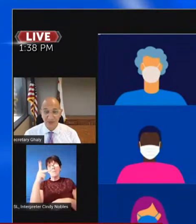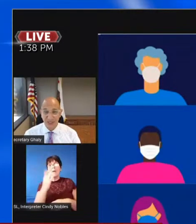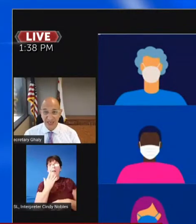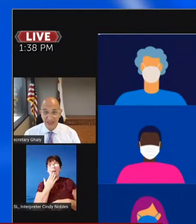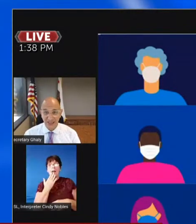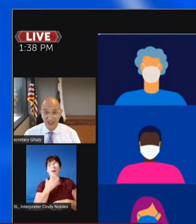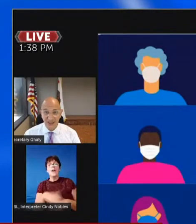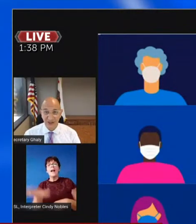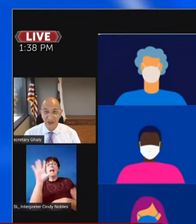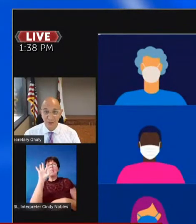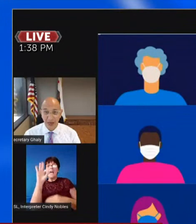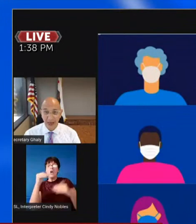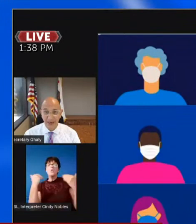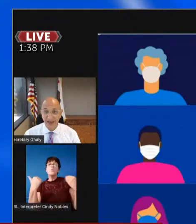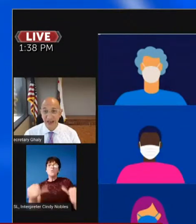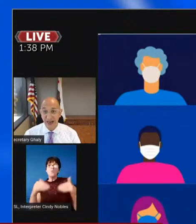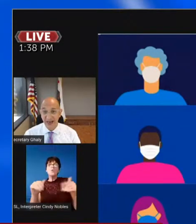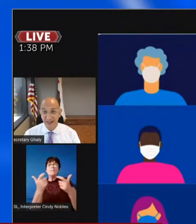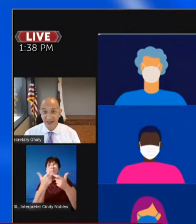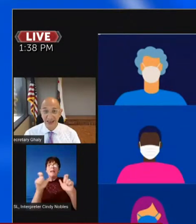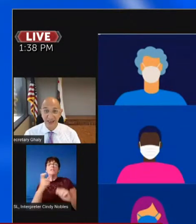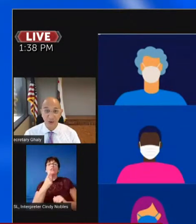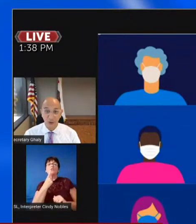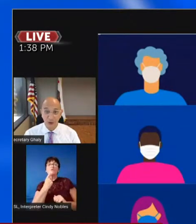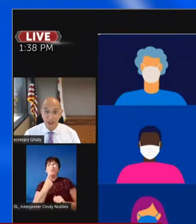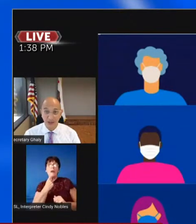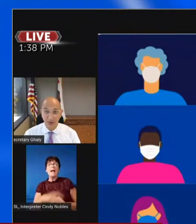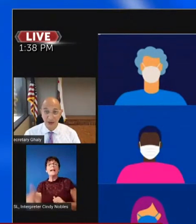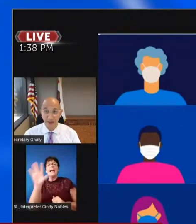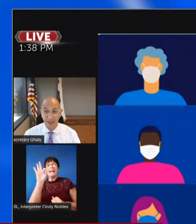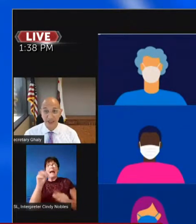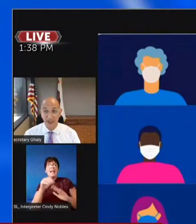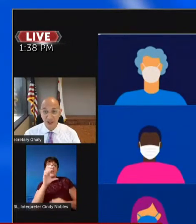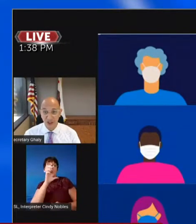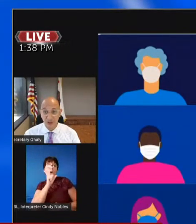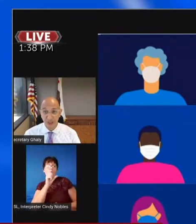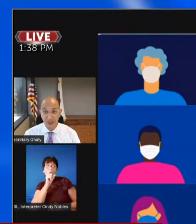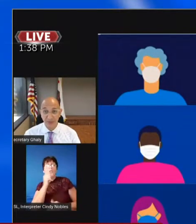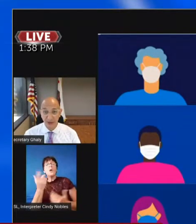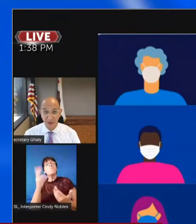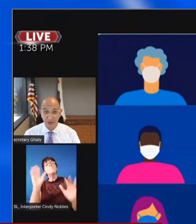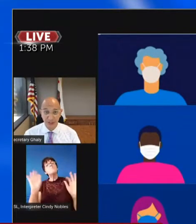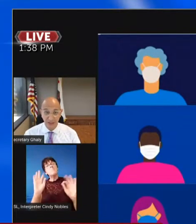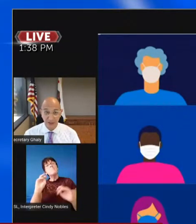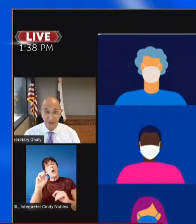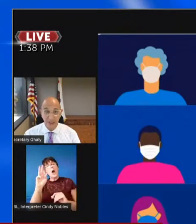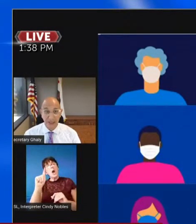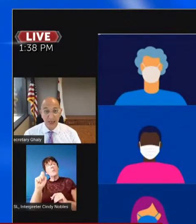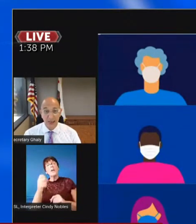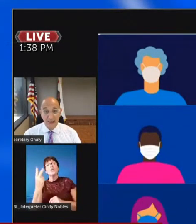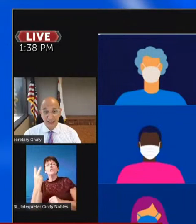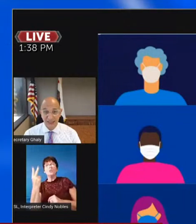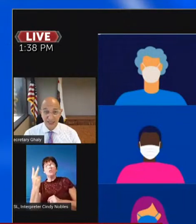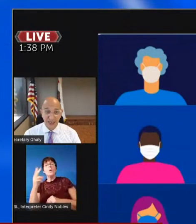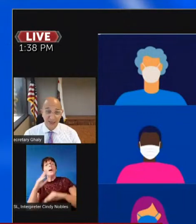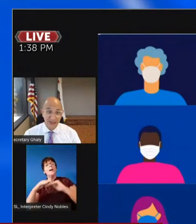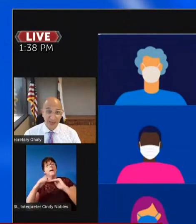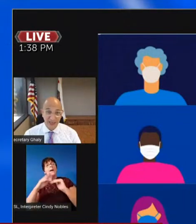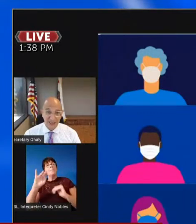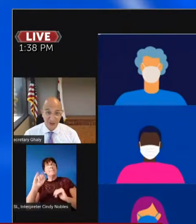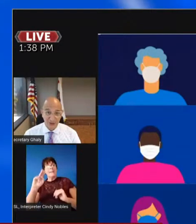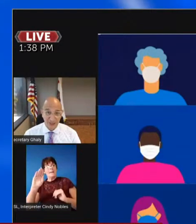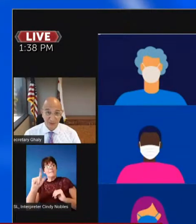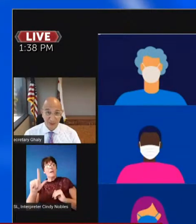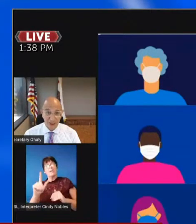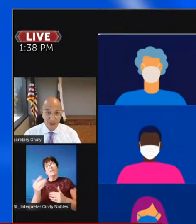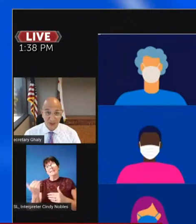in the substantial red, 9 in orange moderate, and then 2 in the minimal tier. Just this